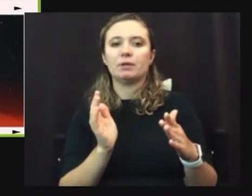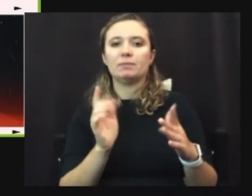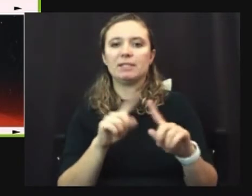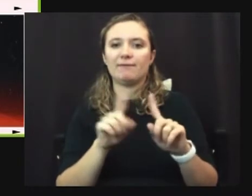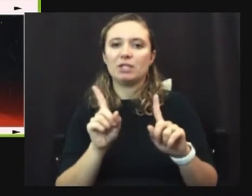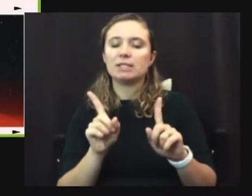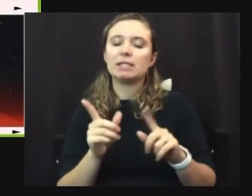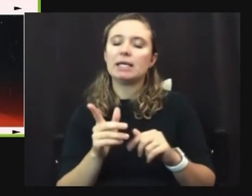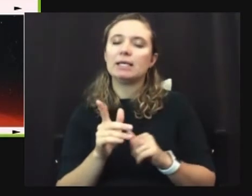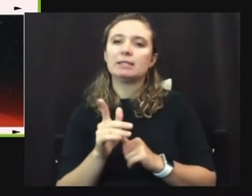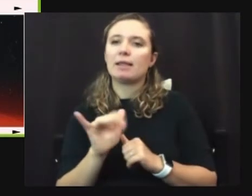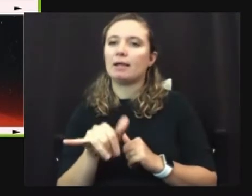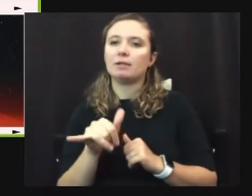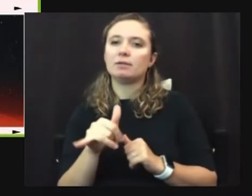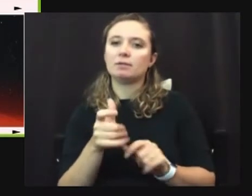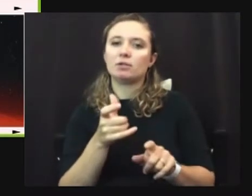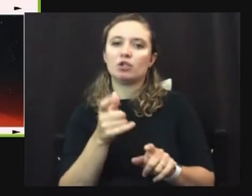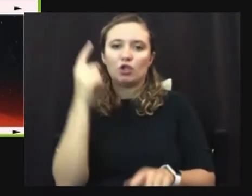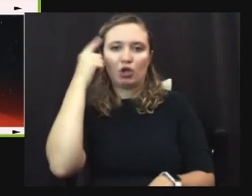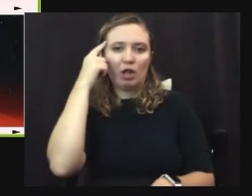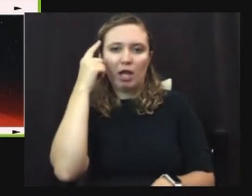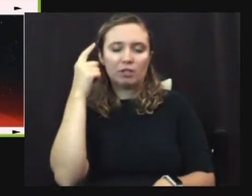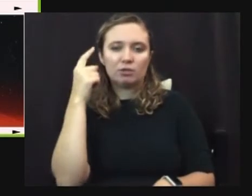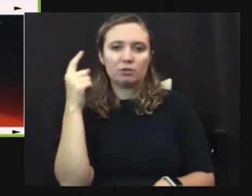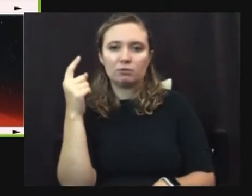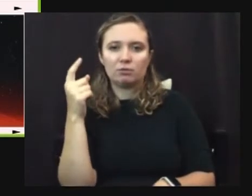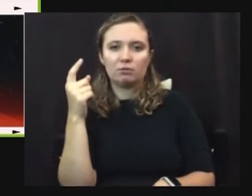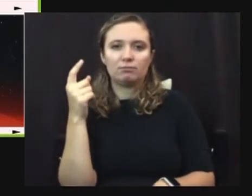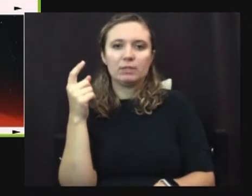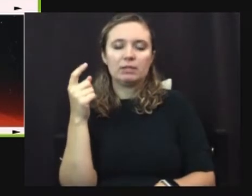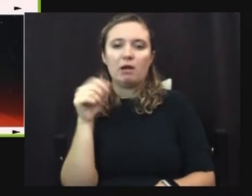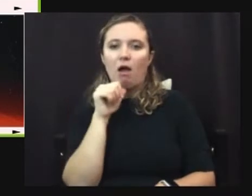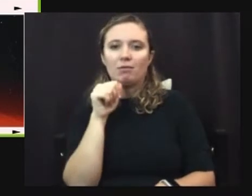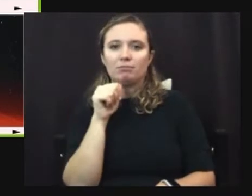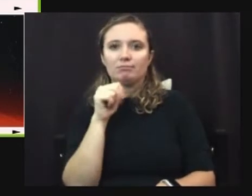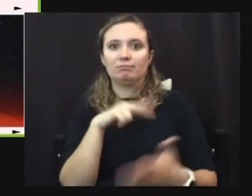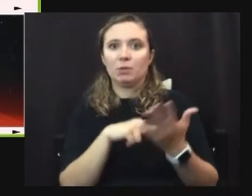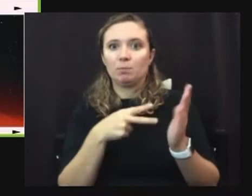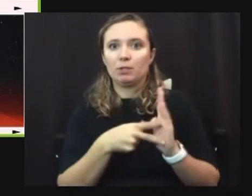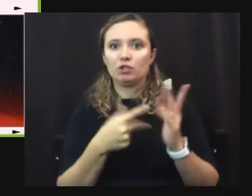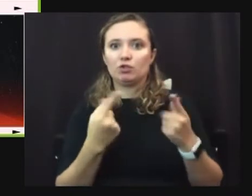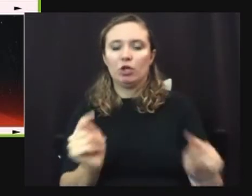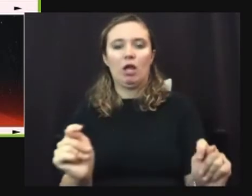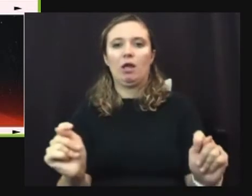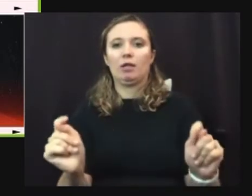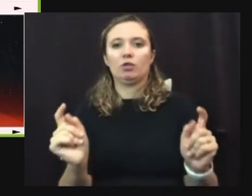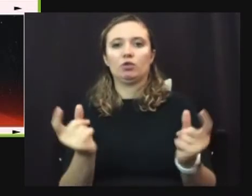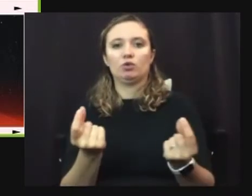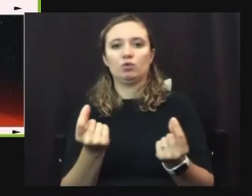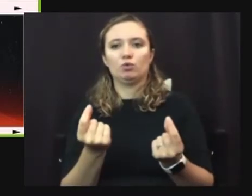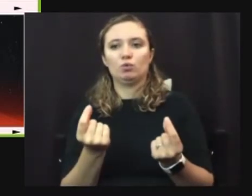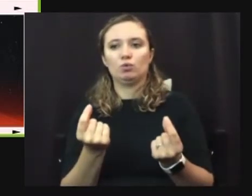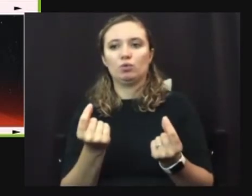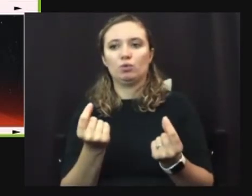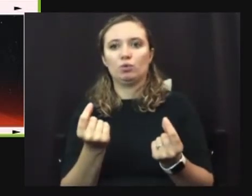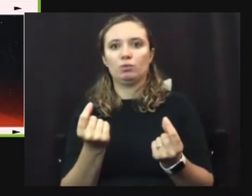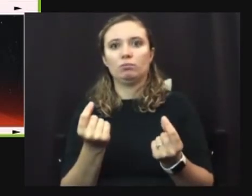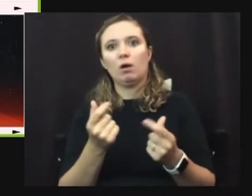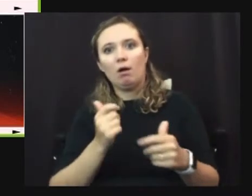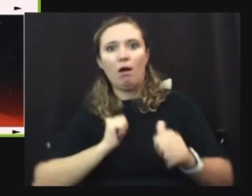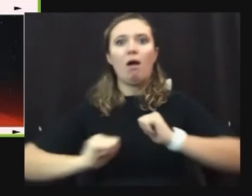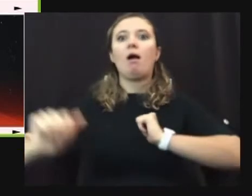those things are neurological and not on purpose, and we're not trying to be